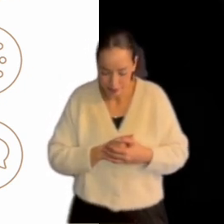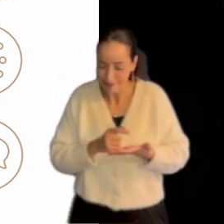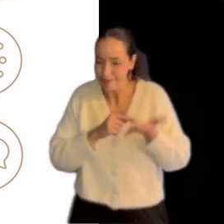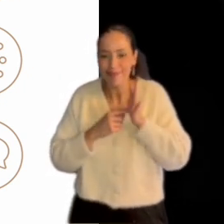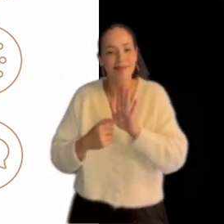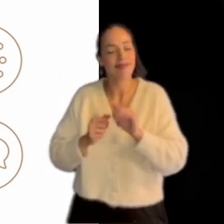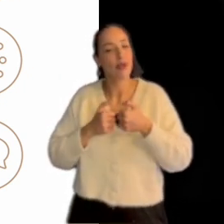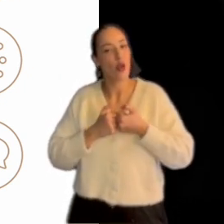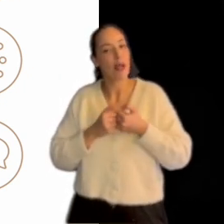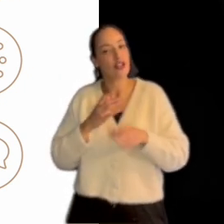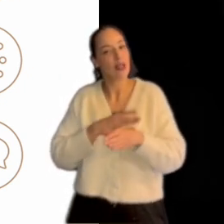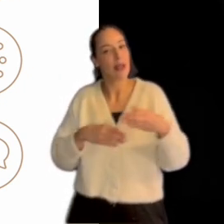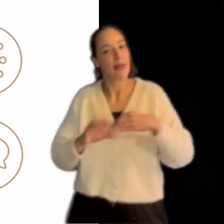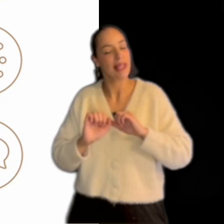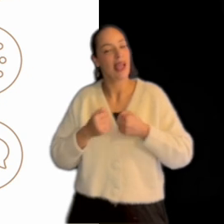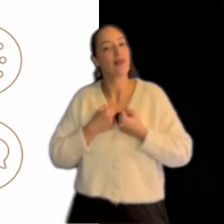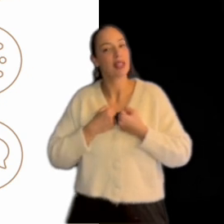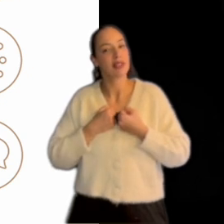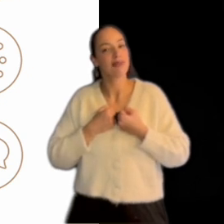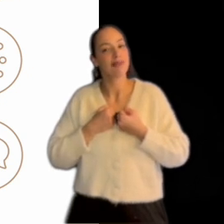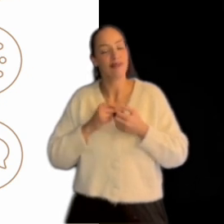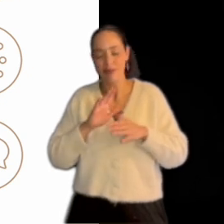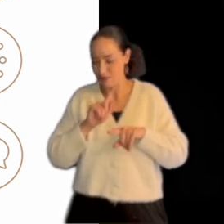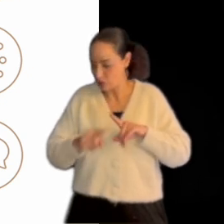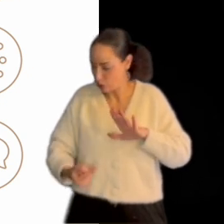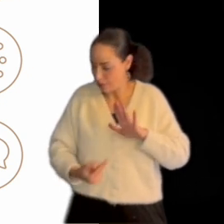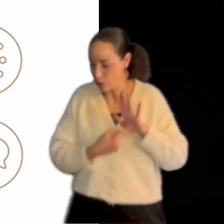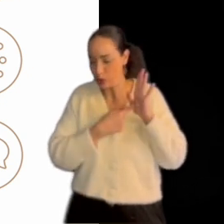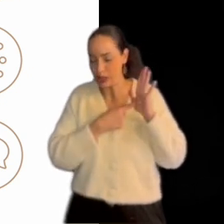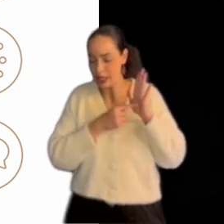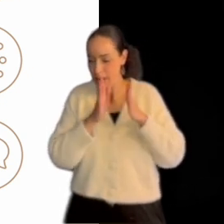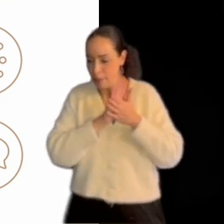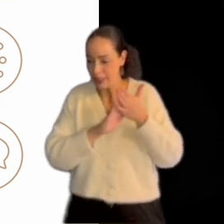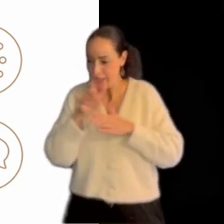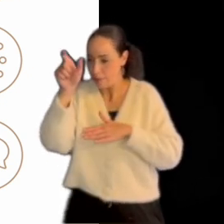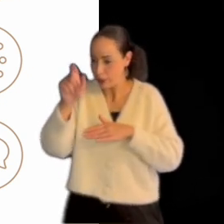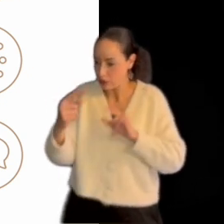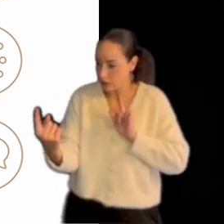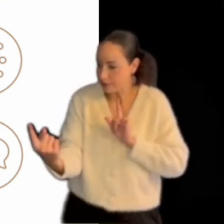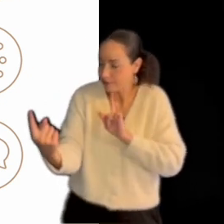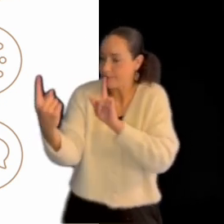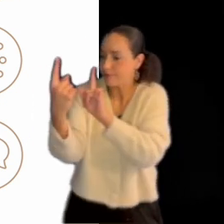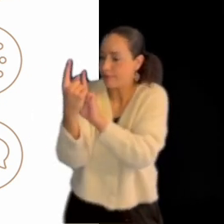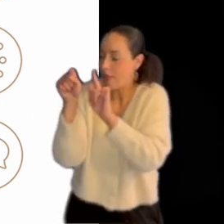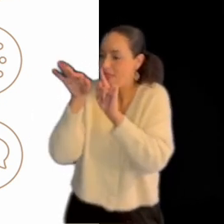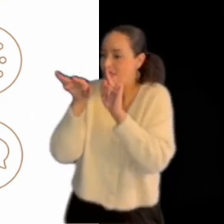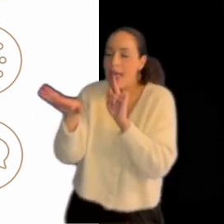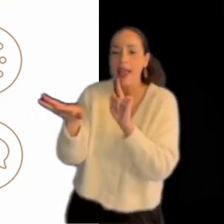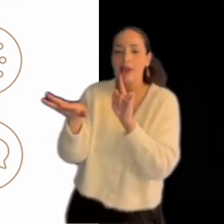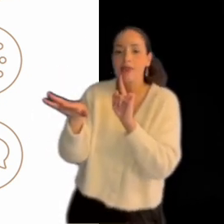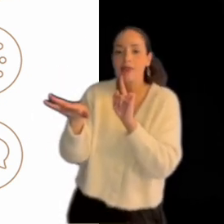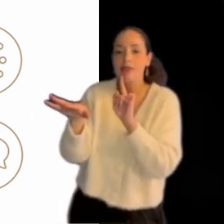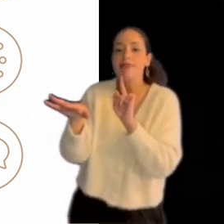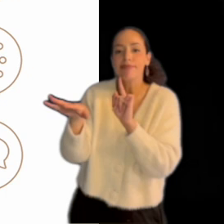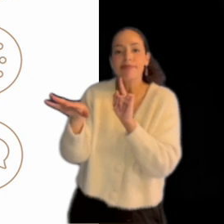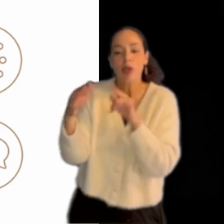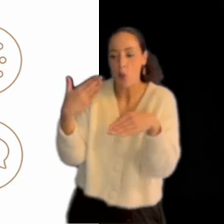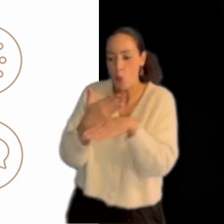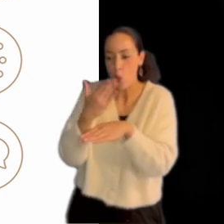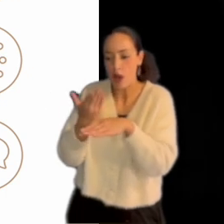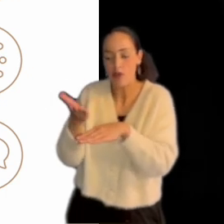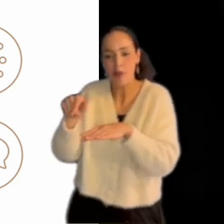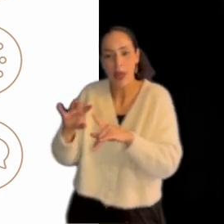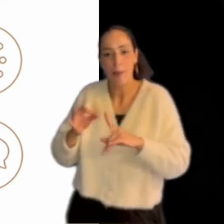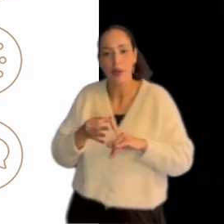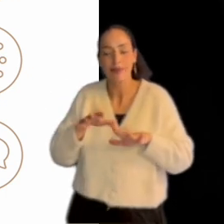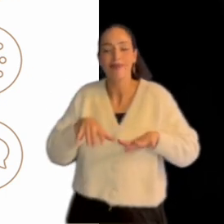there. When I first began to work with bereaved families in 2012, I expressed concern to my clinical supervisor that I might not